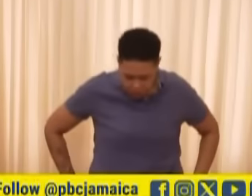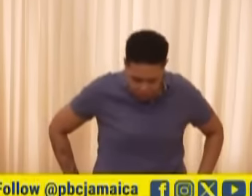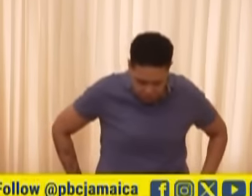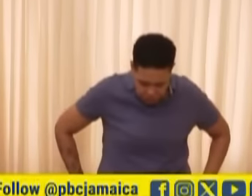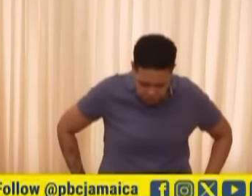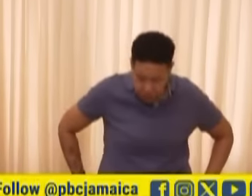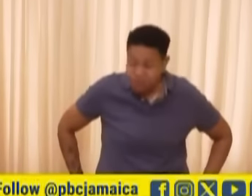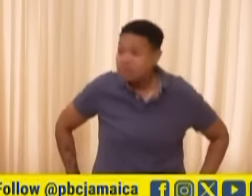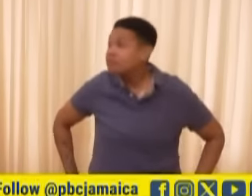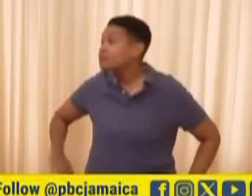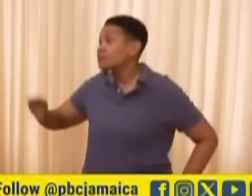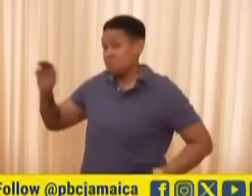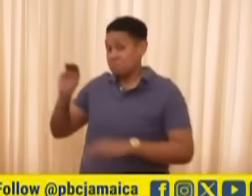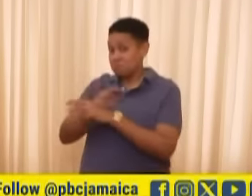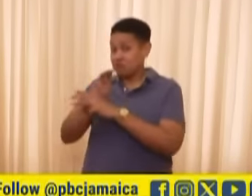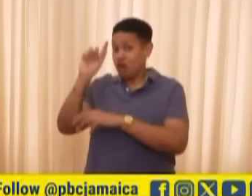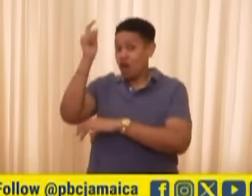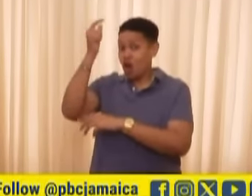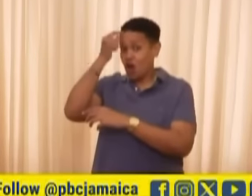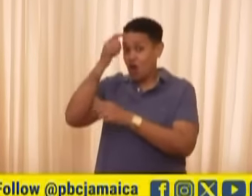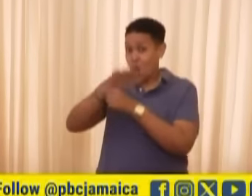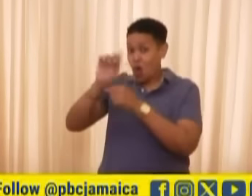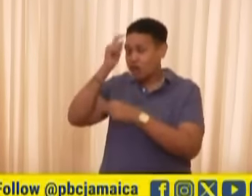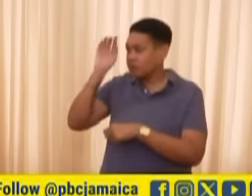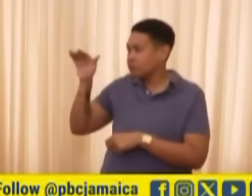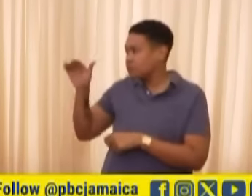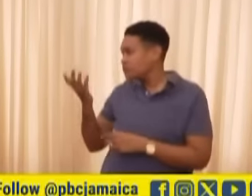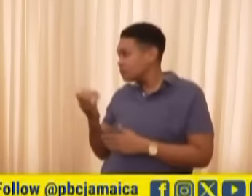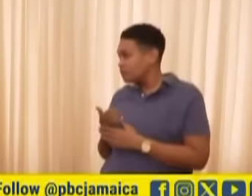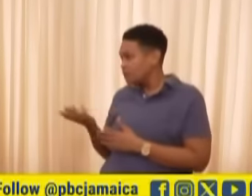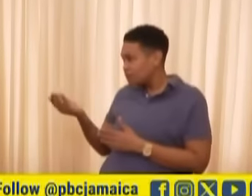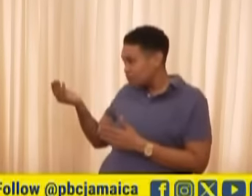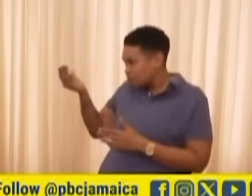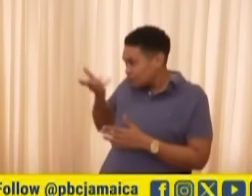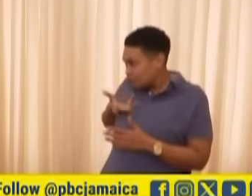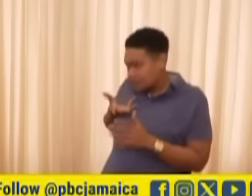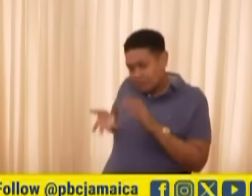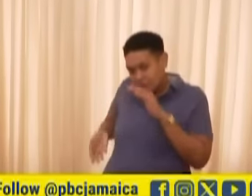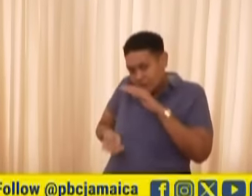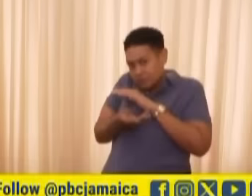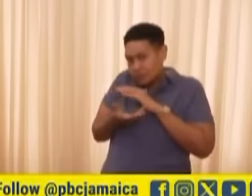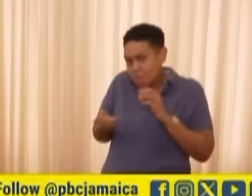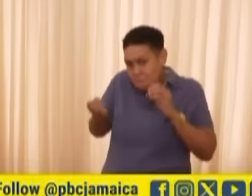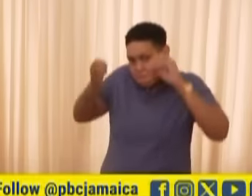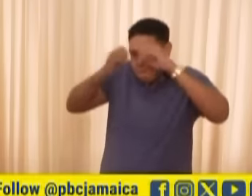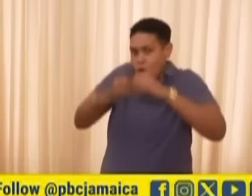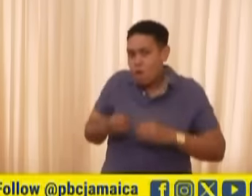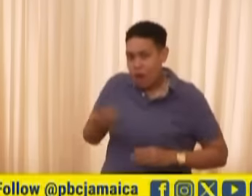the Ministry of Local Government to supplement